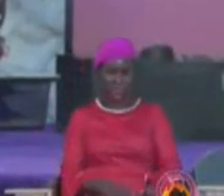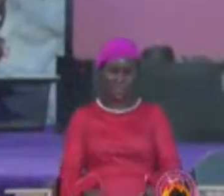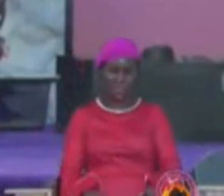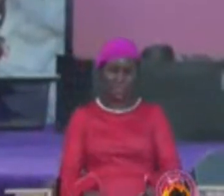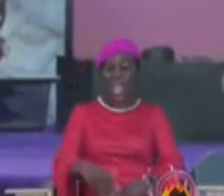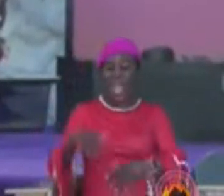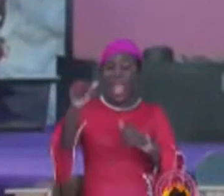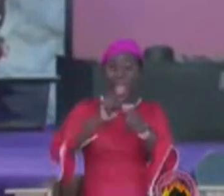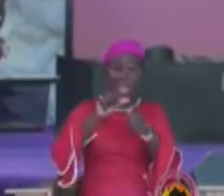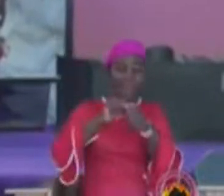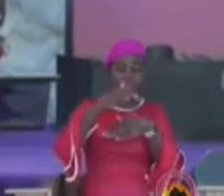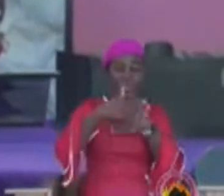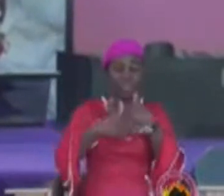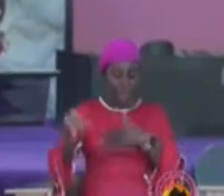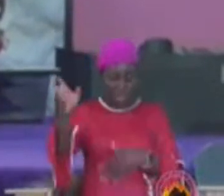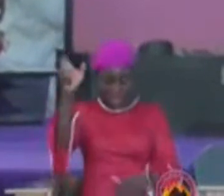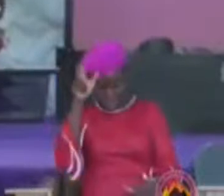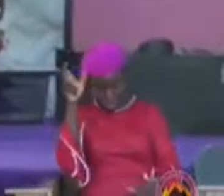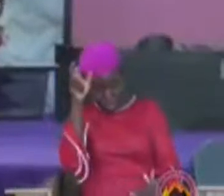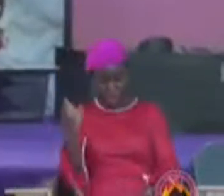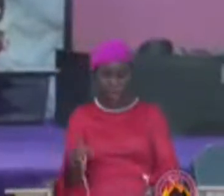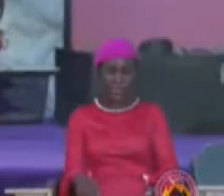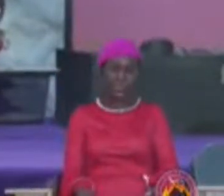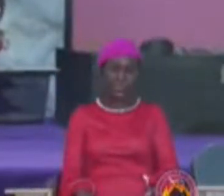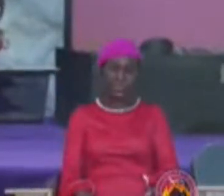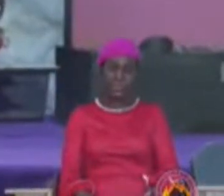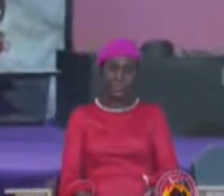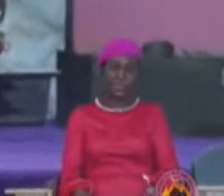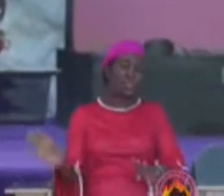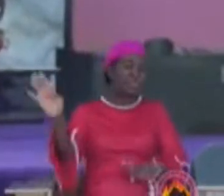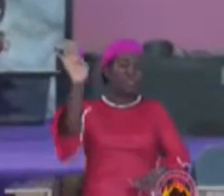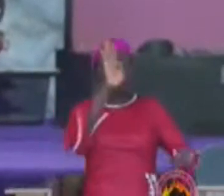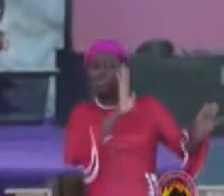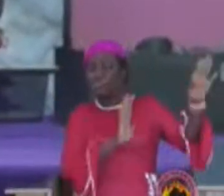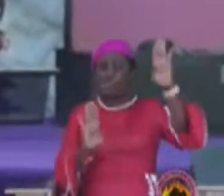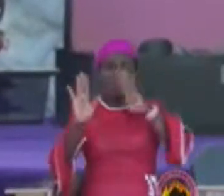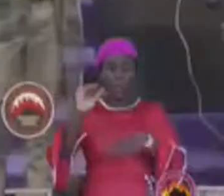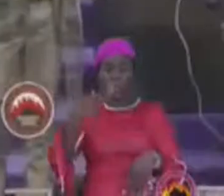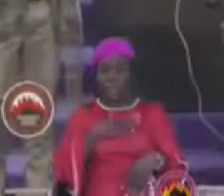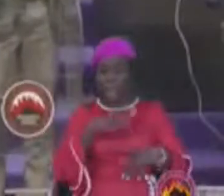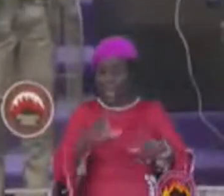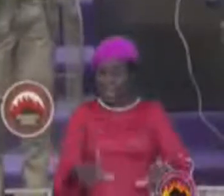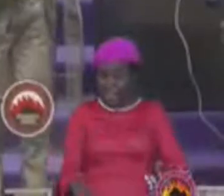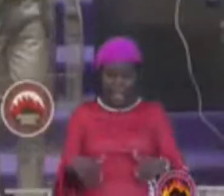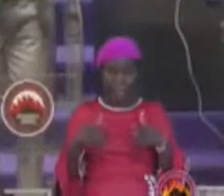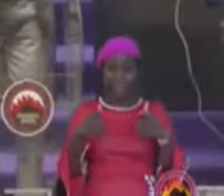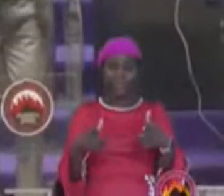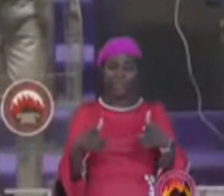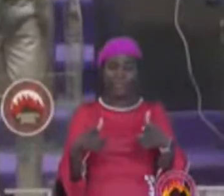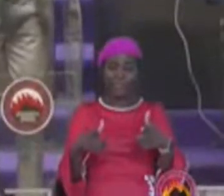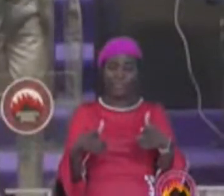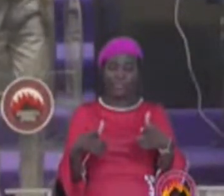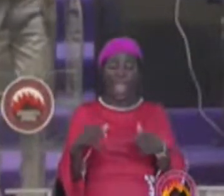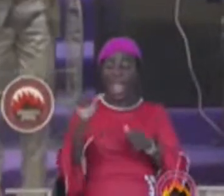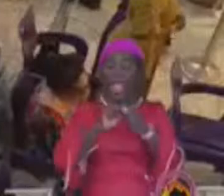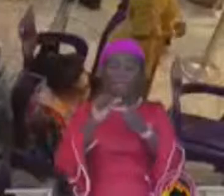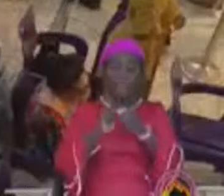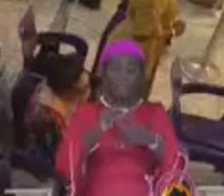shout it louder. Troubling my life, shout it